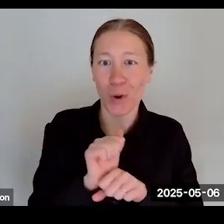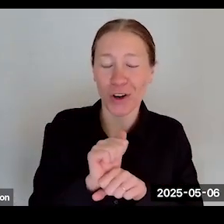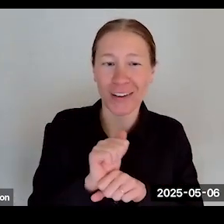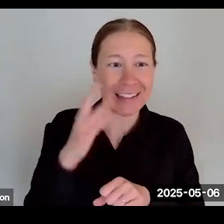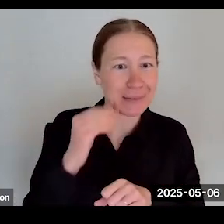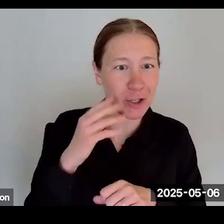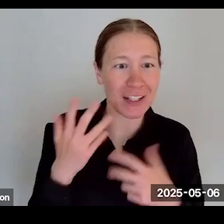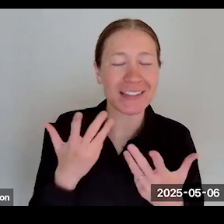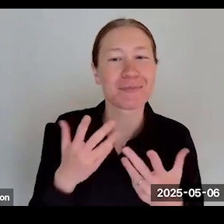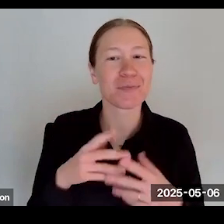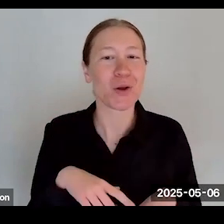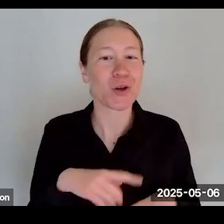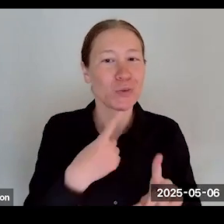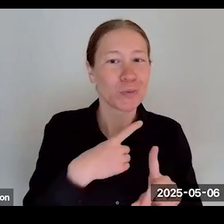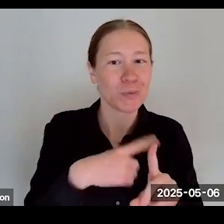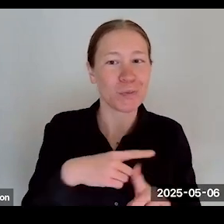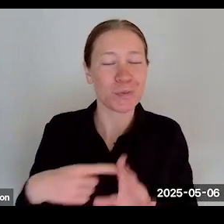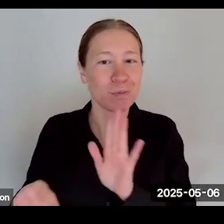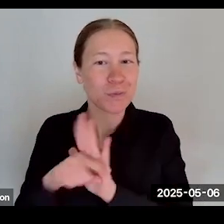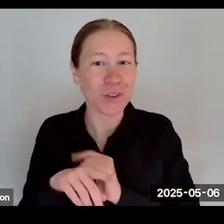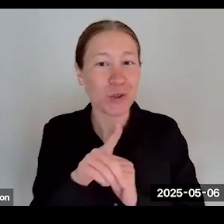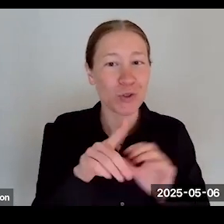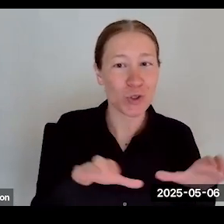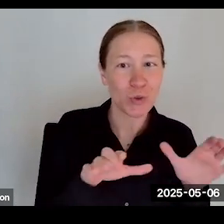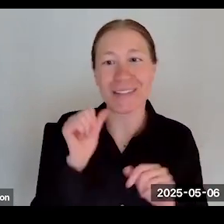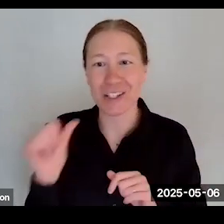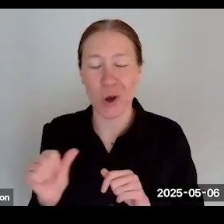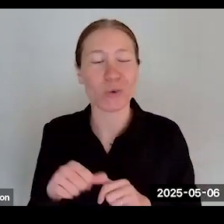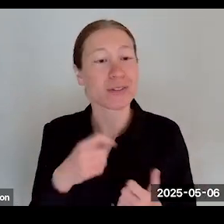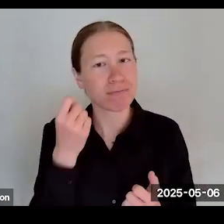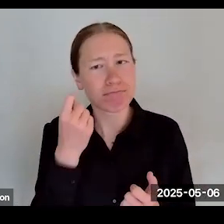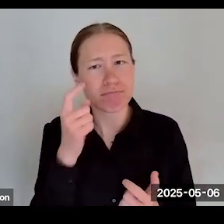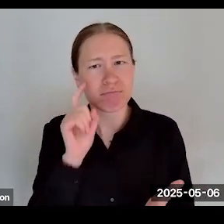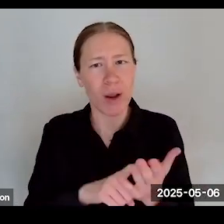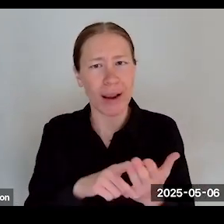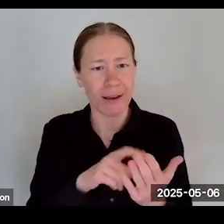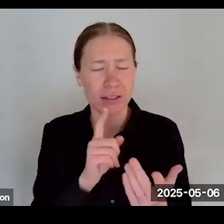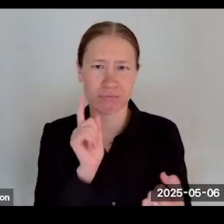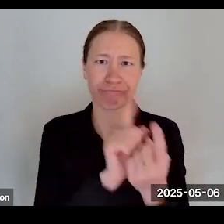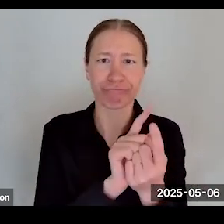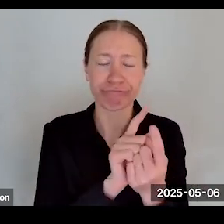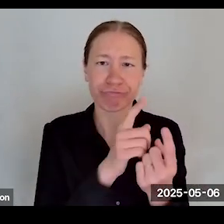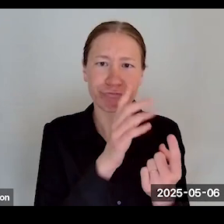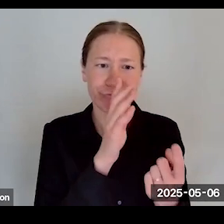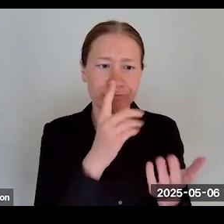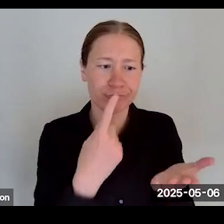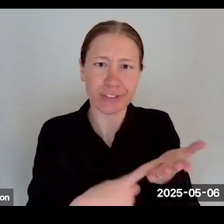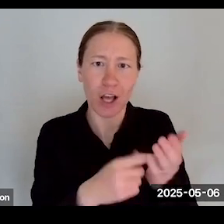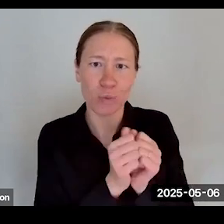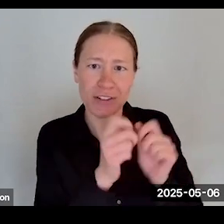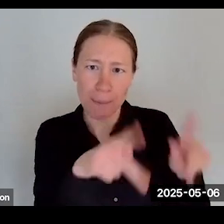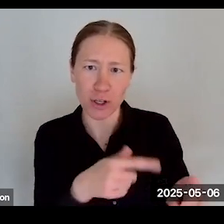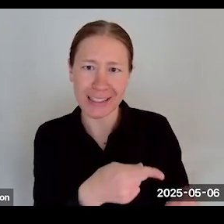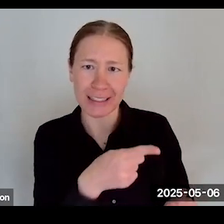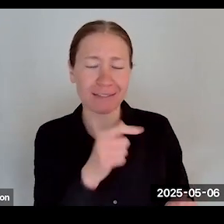and don'ts. Do make sure you're addressing the person, not the animal. Give the handler time and space,